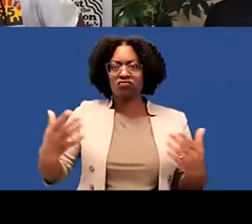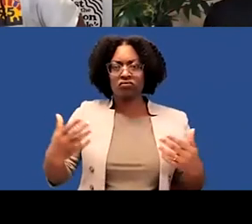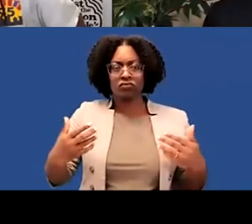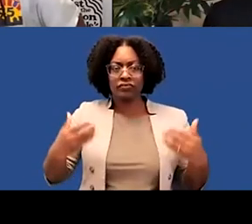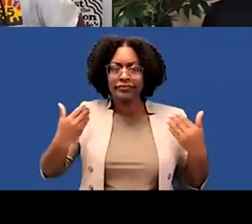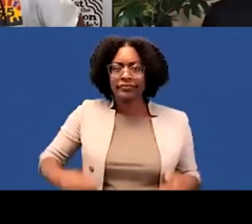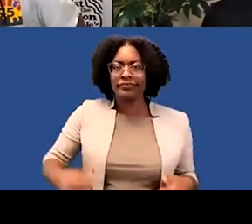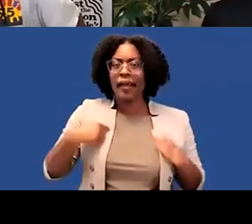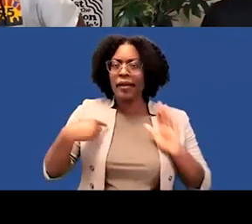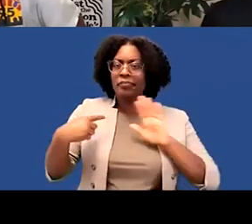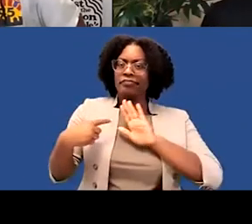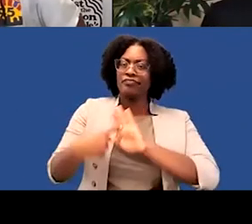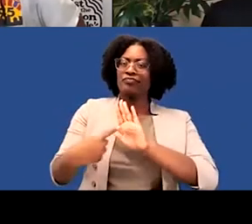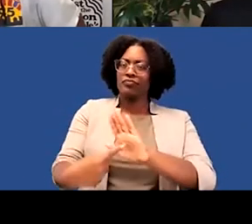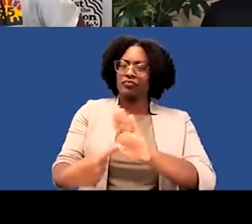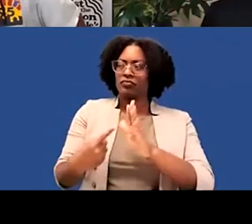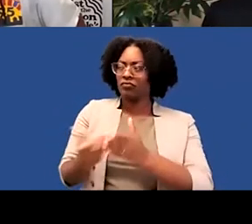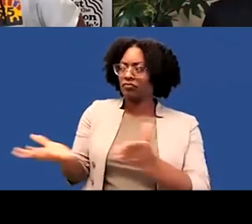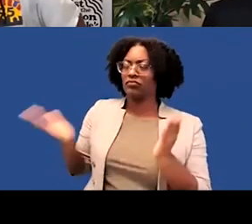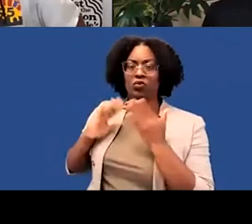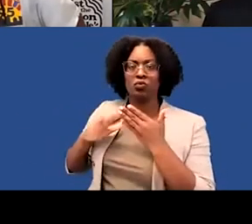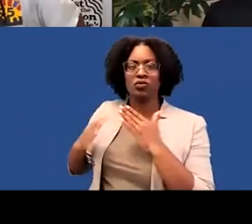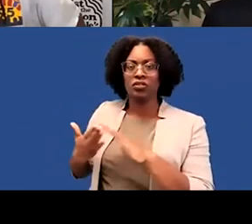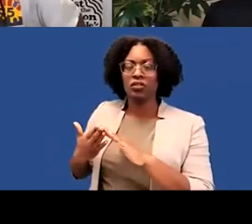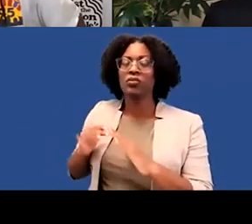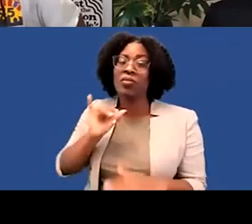me to care.